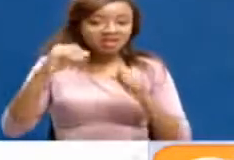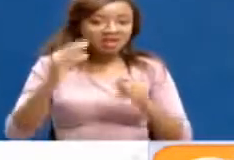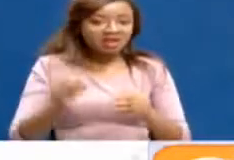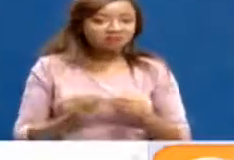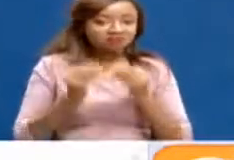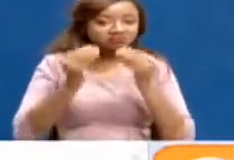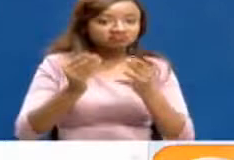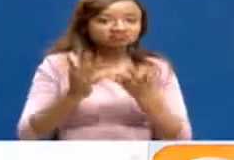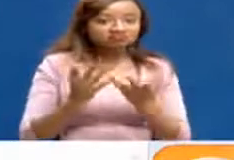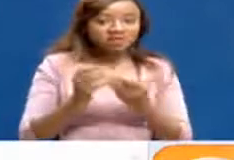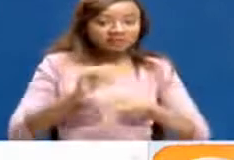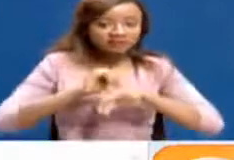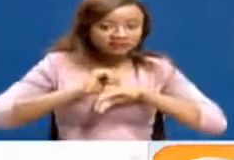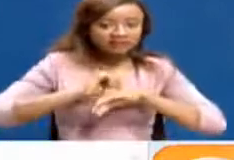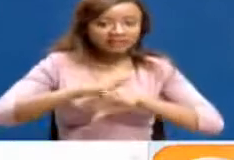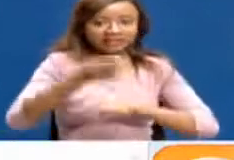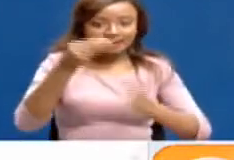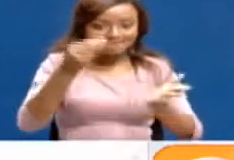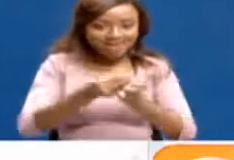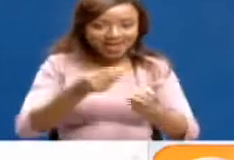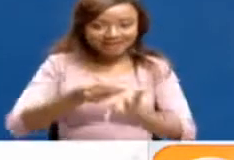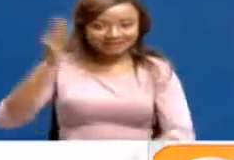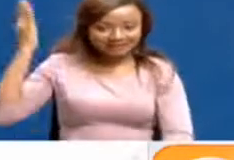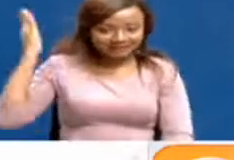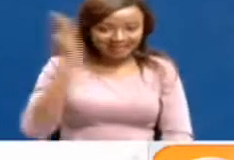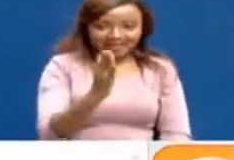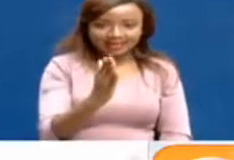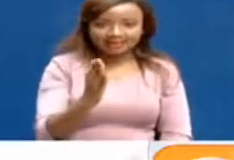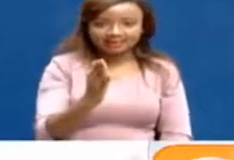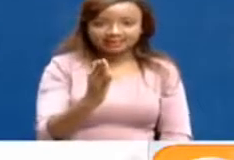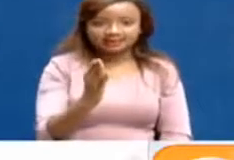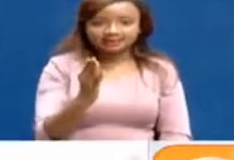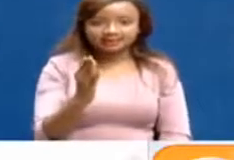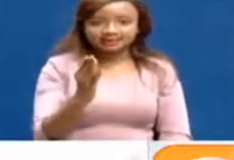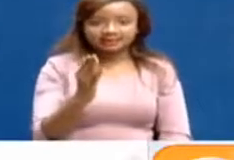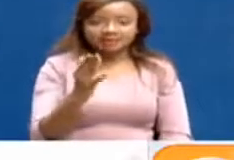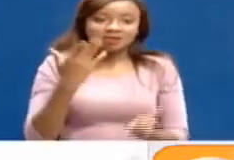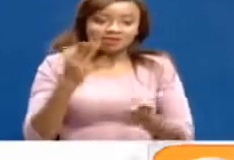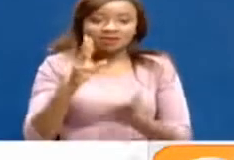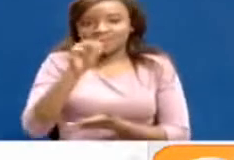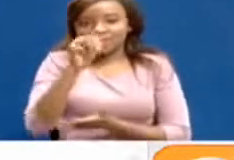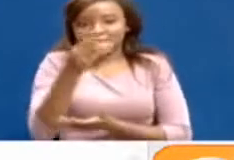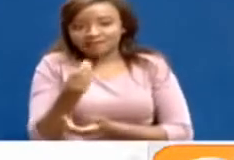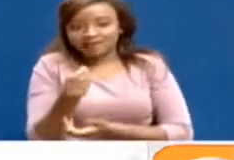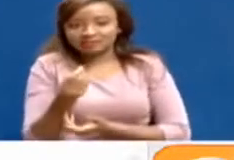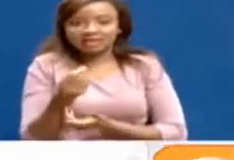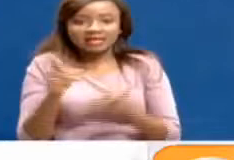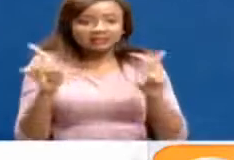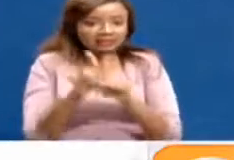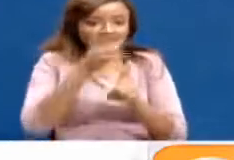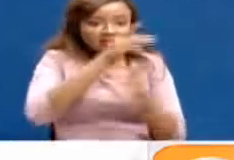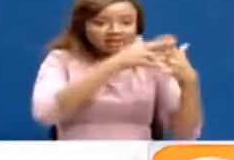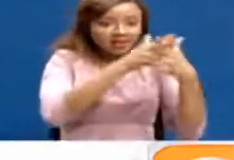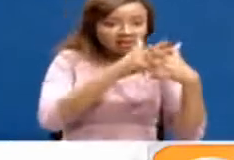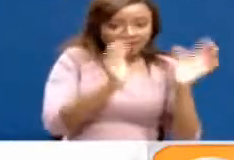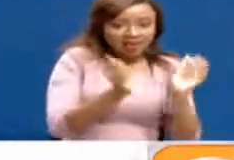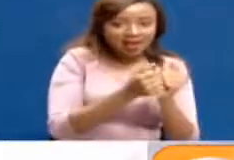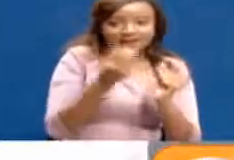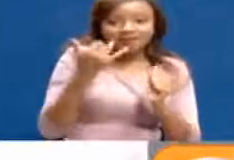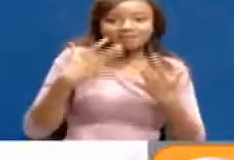direct disbursement of funds to the people, maybe some M-Pesa, like is the case in the U.S.?